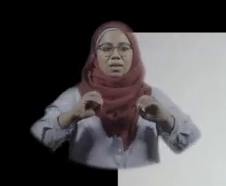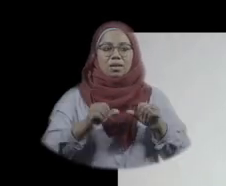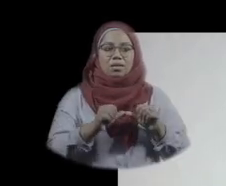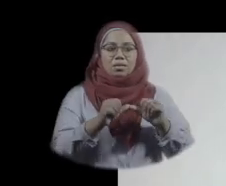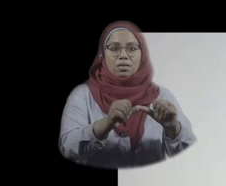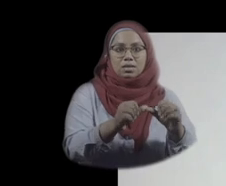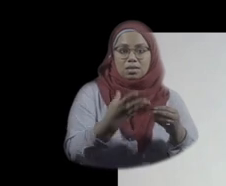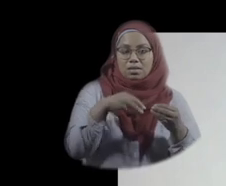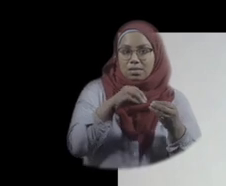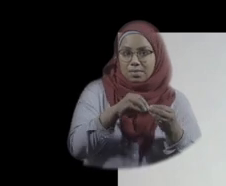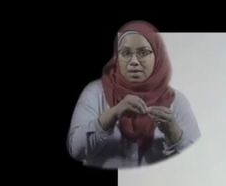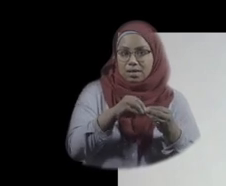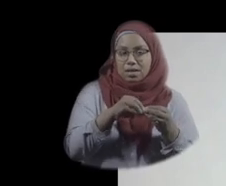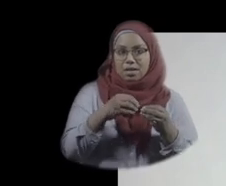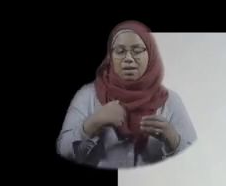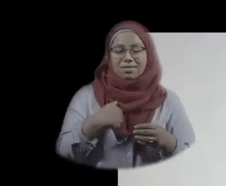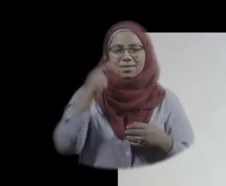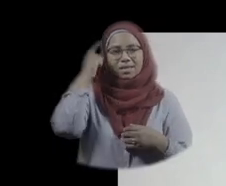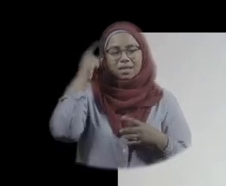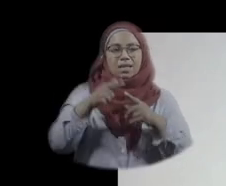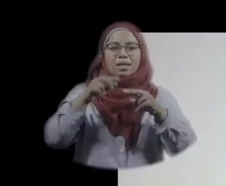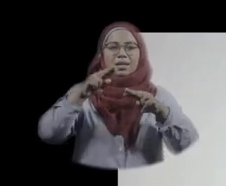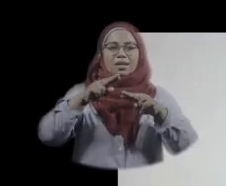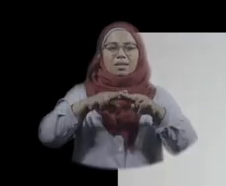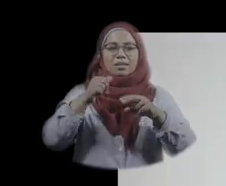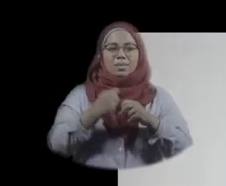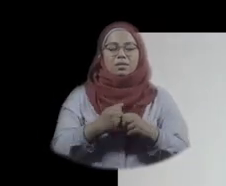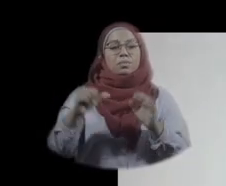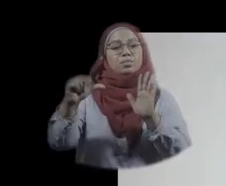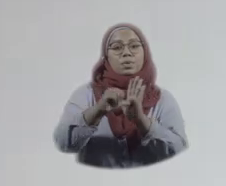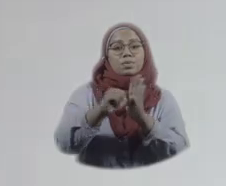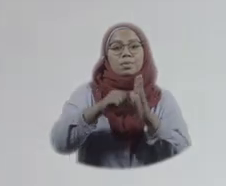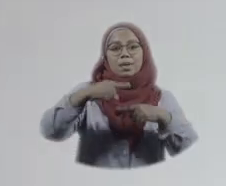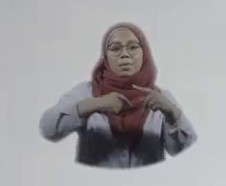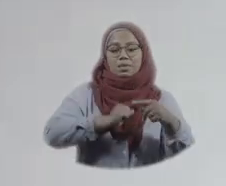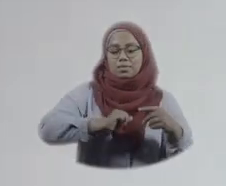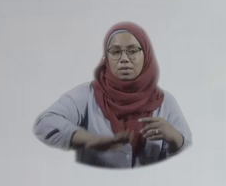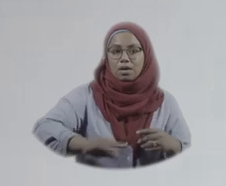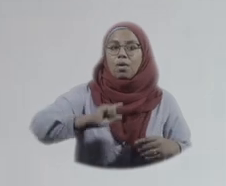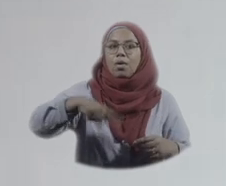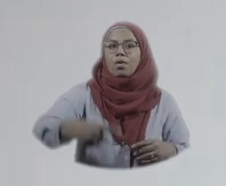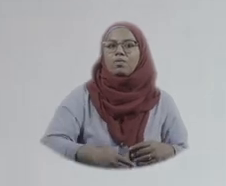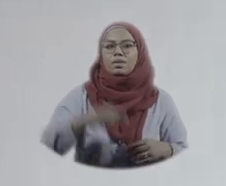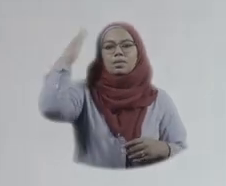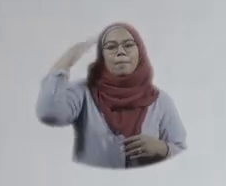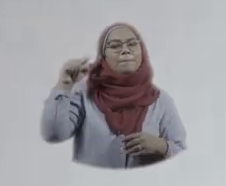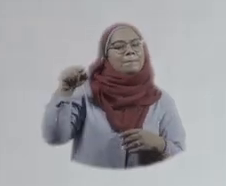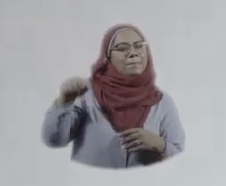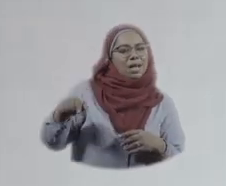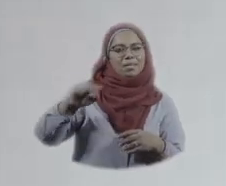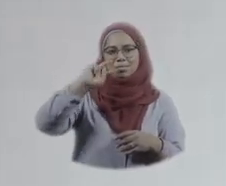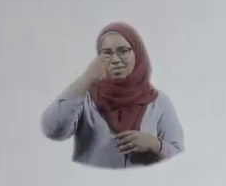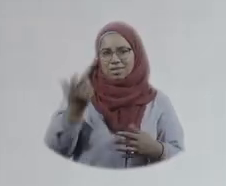And I'm continuing from that part, but if like there's a problem with the child or anything, it's always the mother's